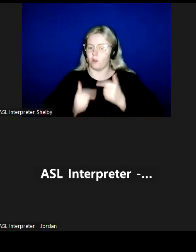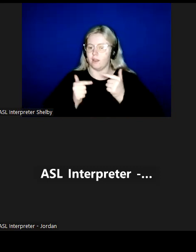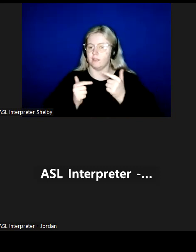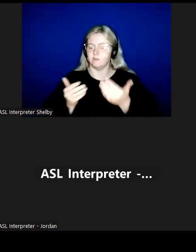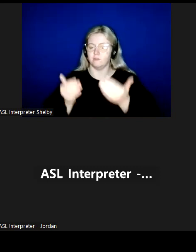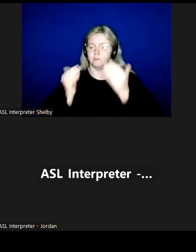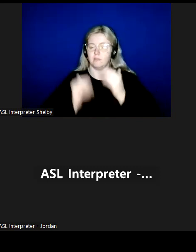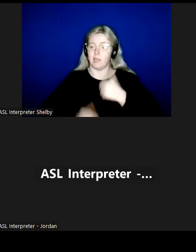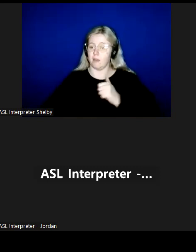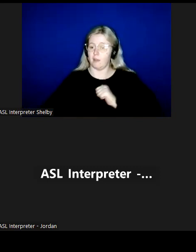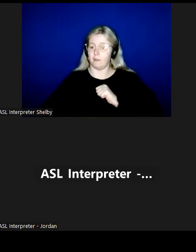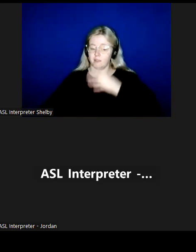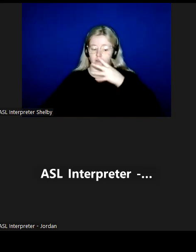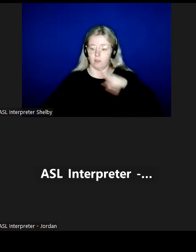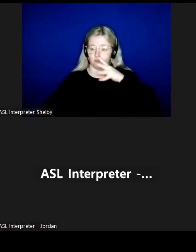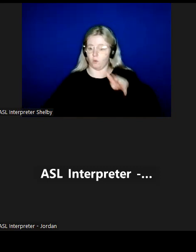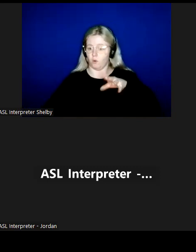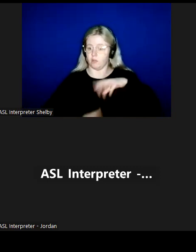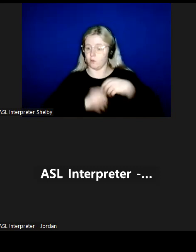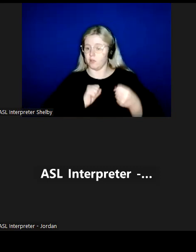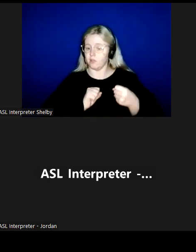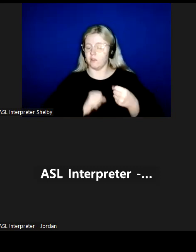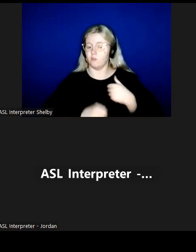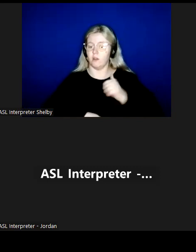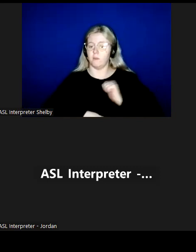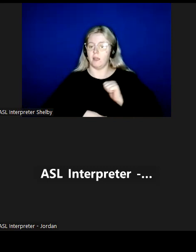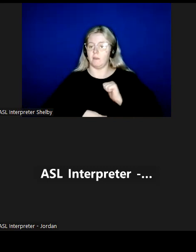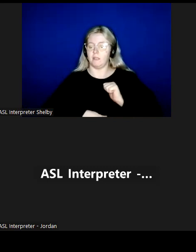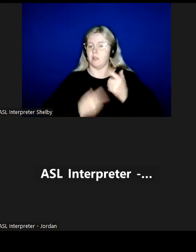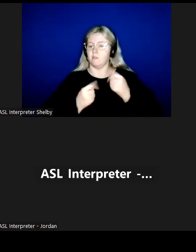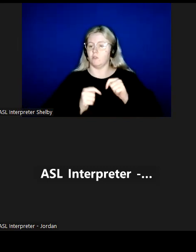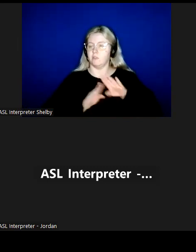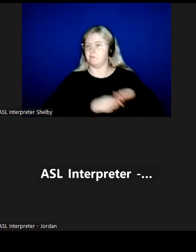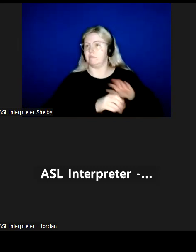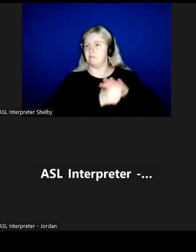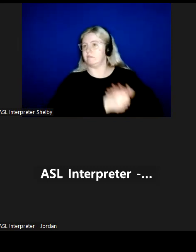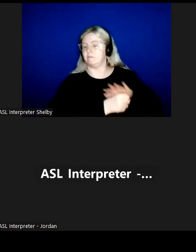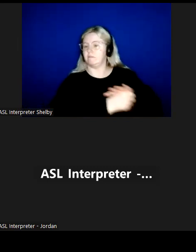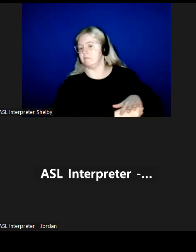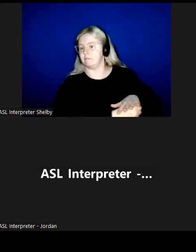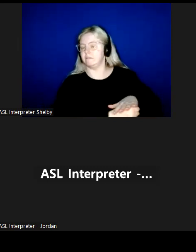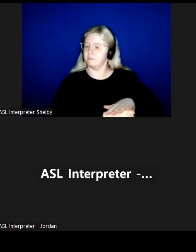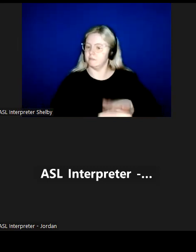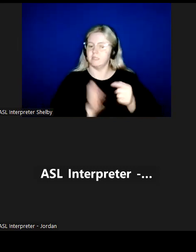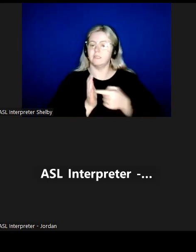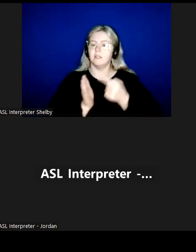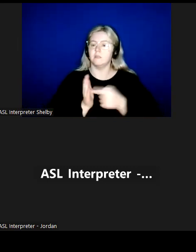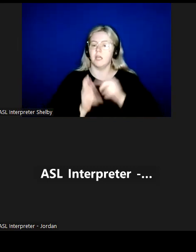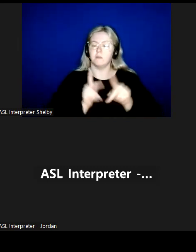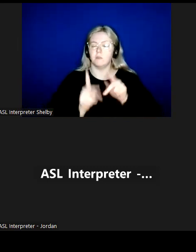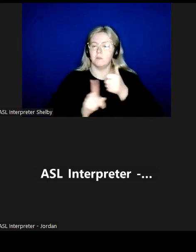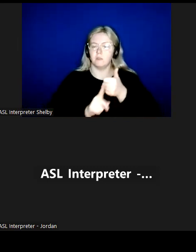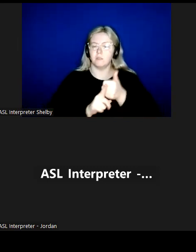Sometimes people have to literally carve out time to grieve. because their life is so busy or because